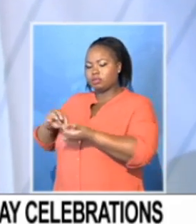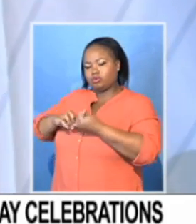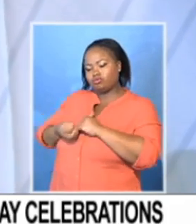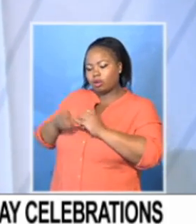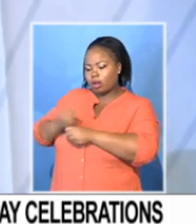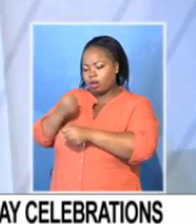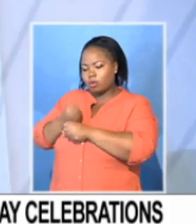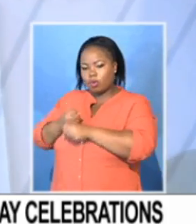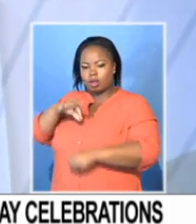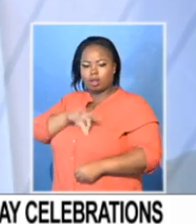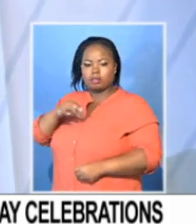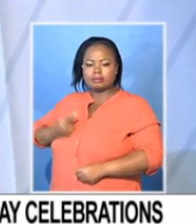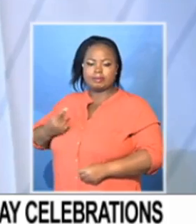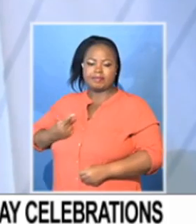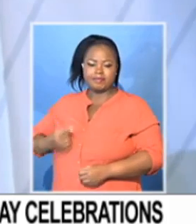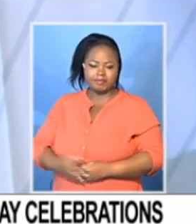meet.